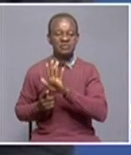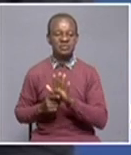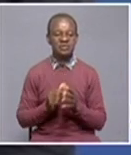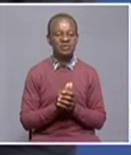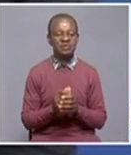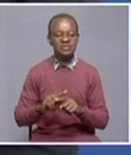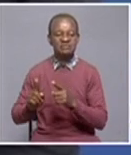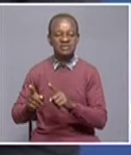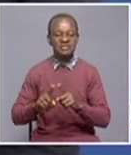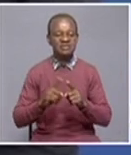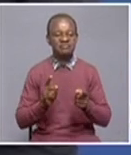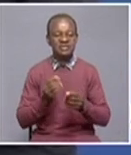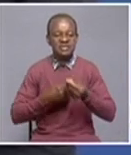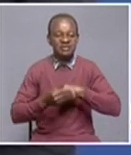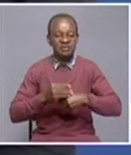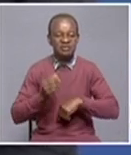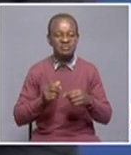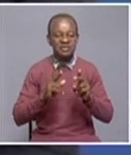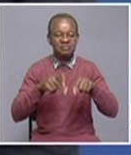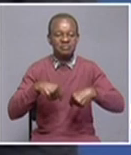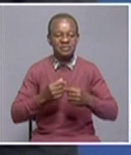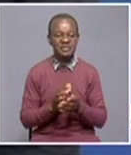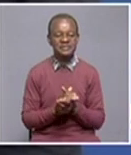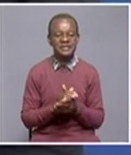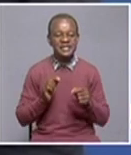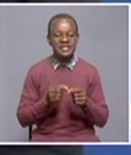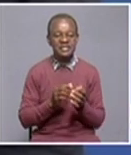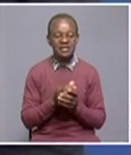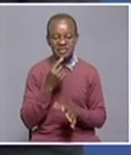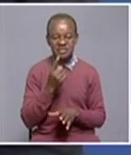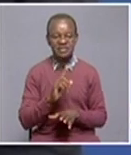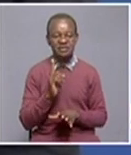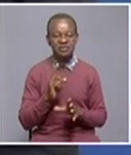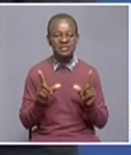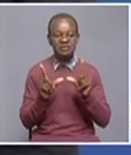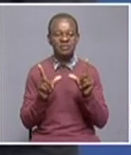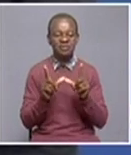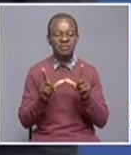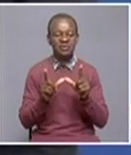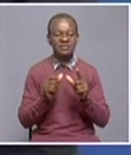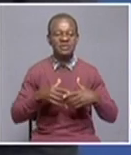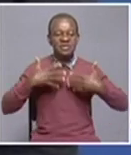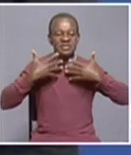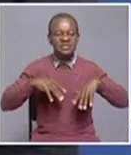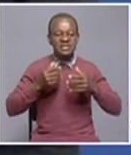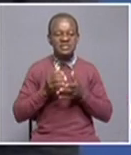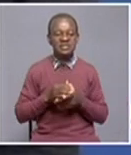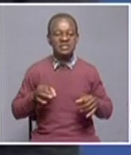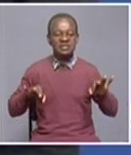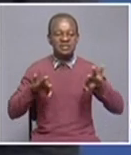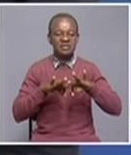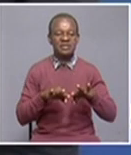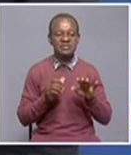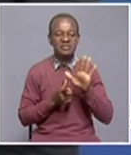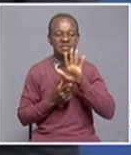whole. So in which way would you say the Windhoek Industrial and Agricultural Show contributes to the growth and to the